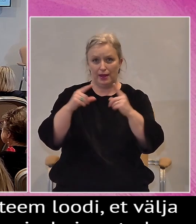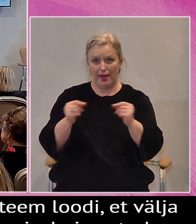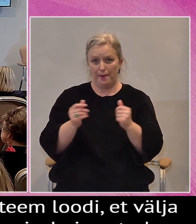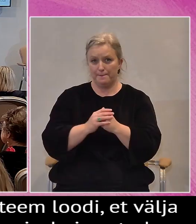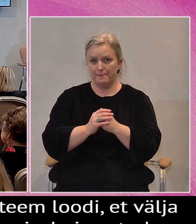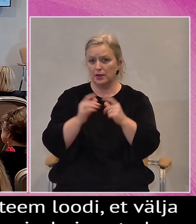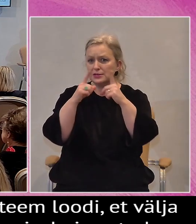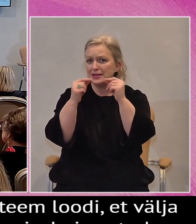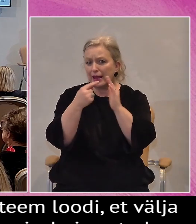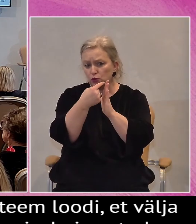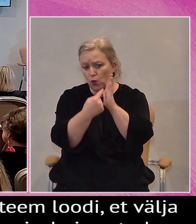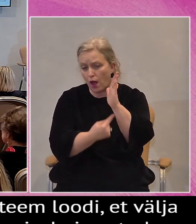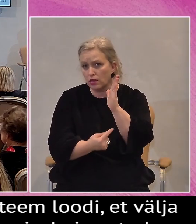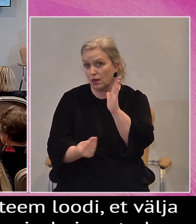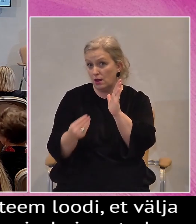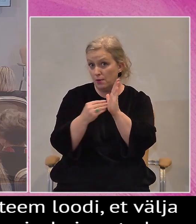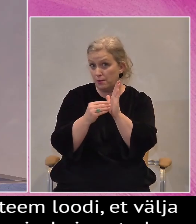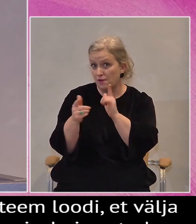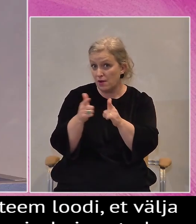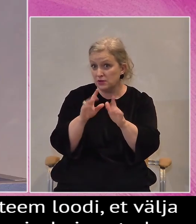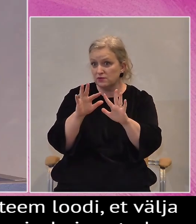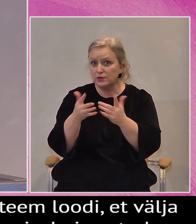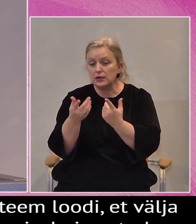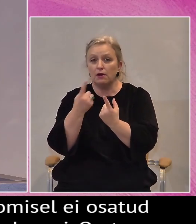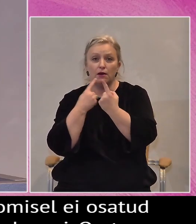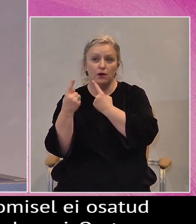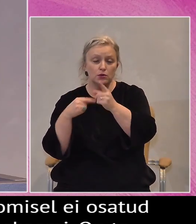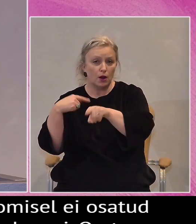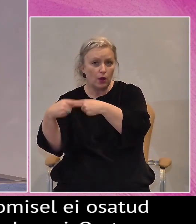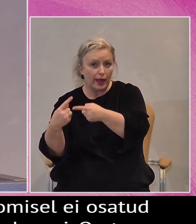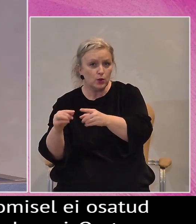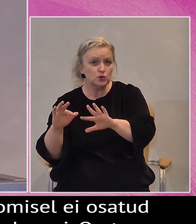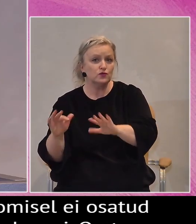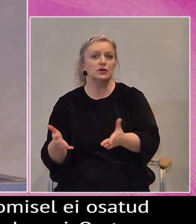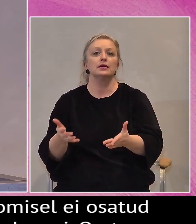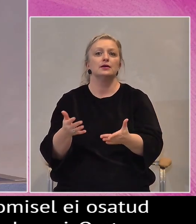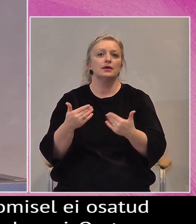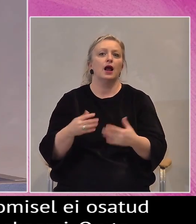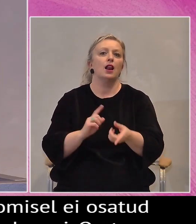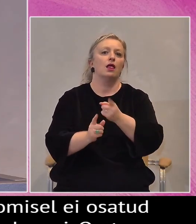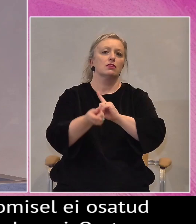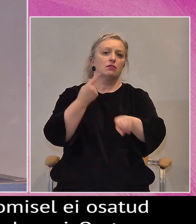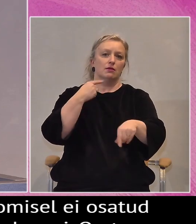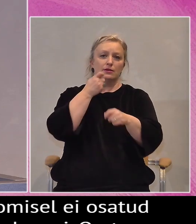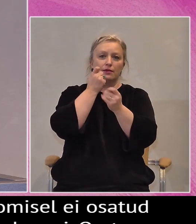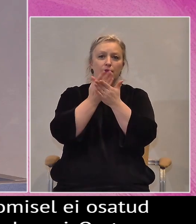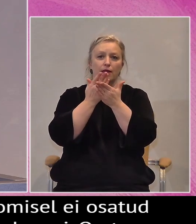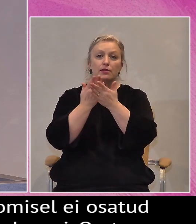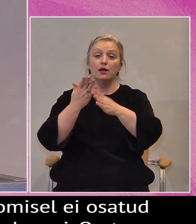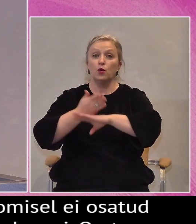and the need of a similar scheme for orphan drugs was not really considered.